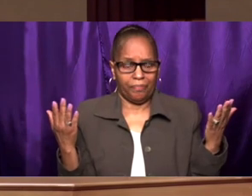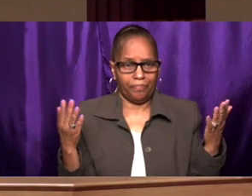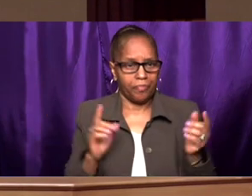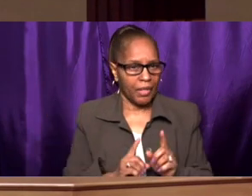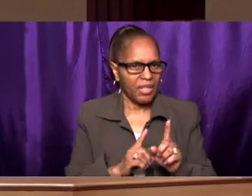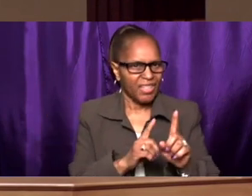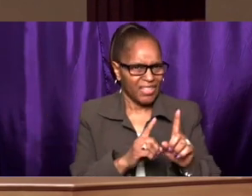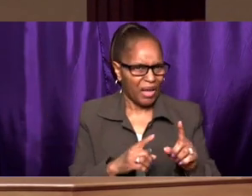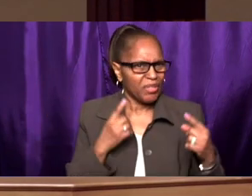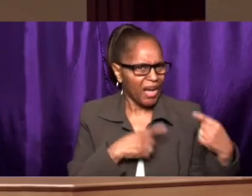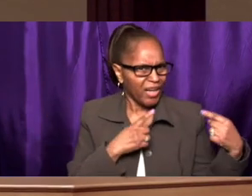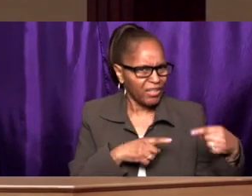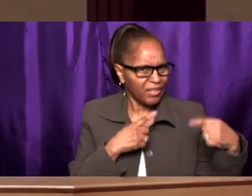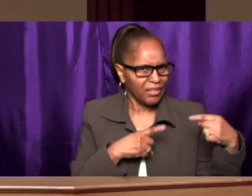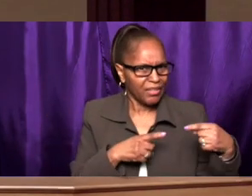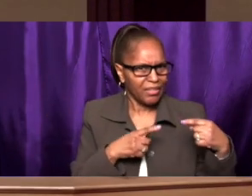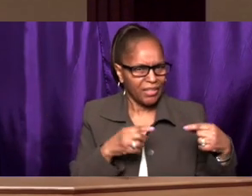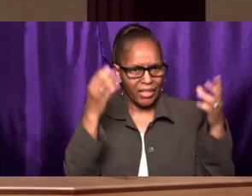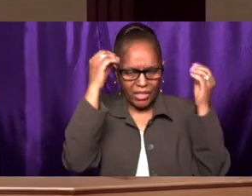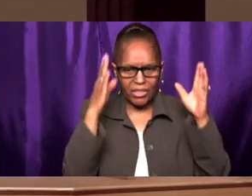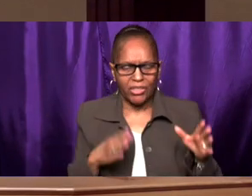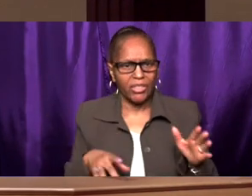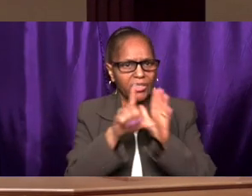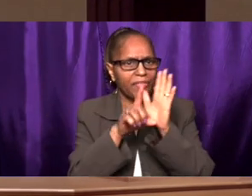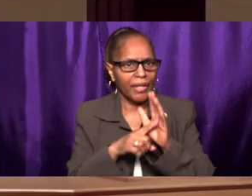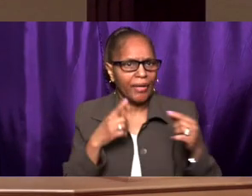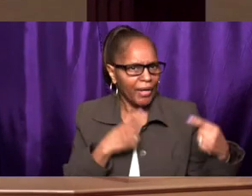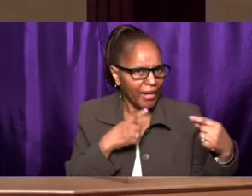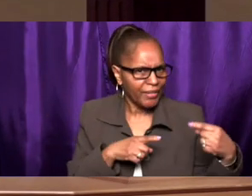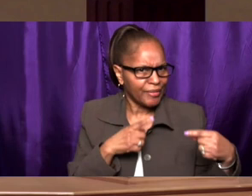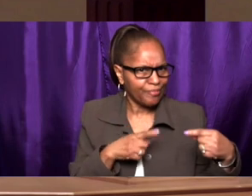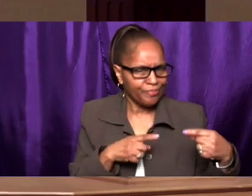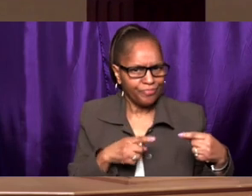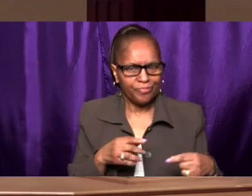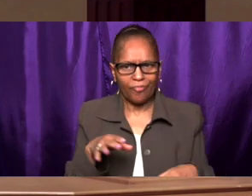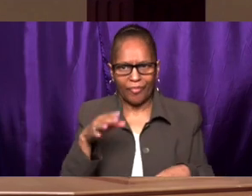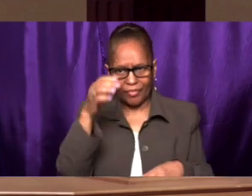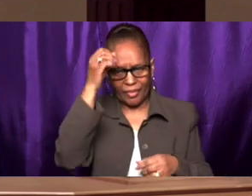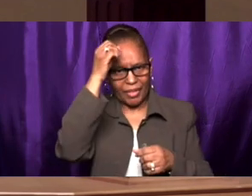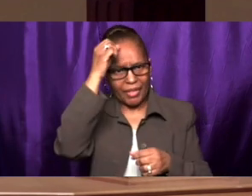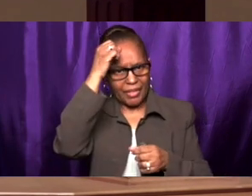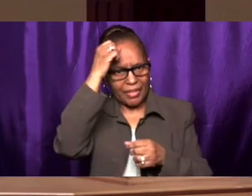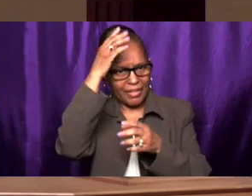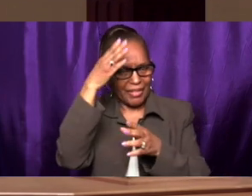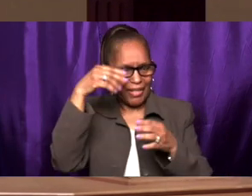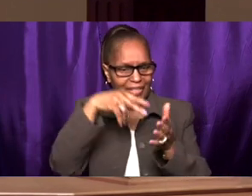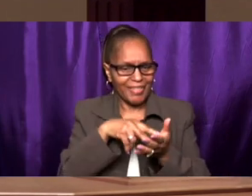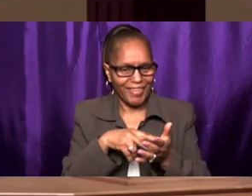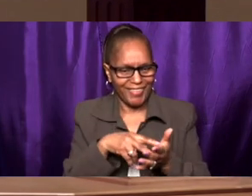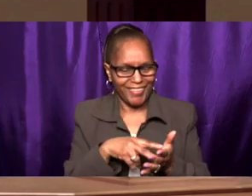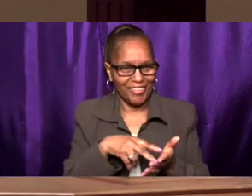Disciples arguing, teachers of the law arguing, daddy standing in the middle refereeing, arguing.